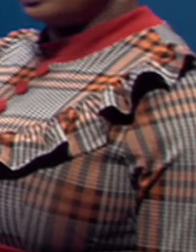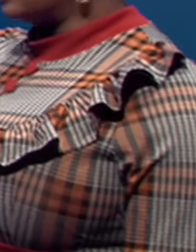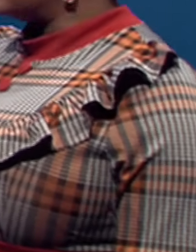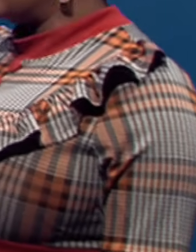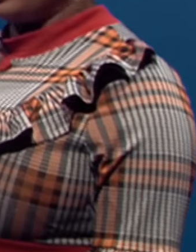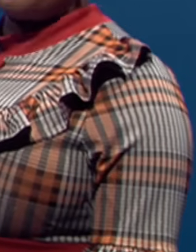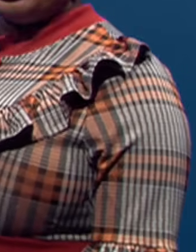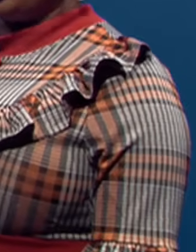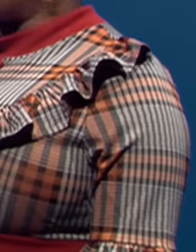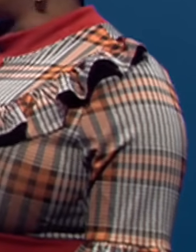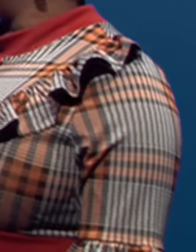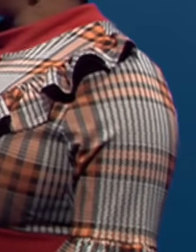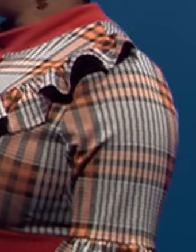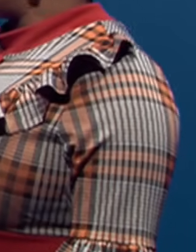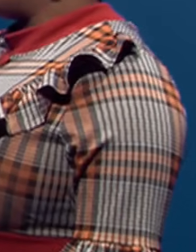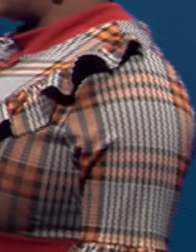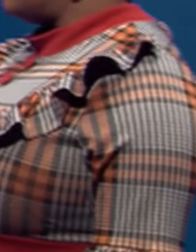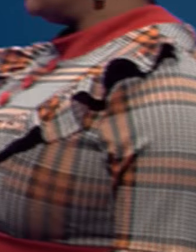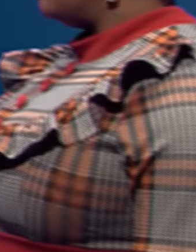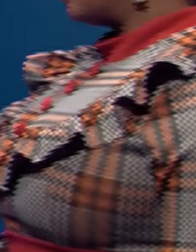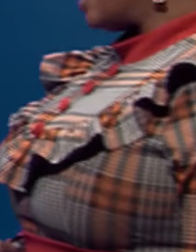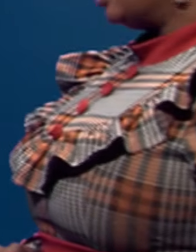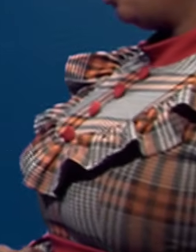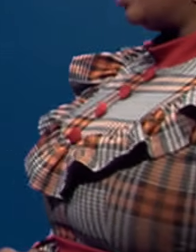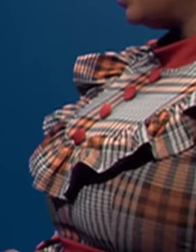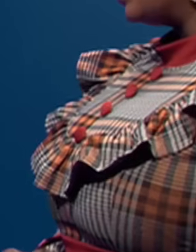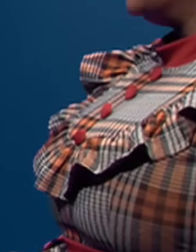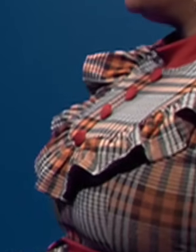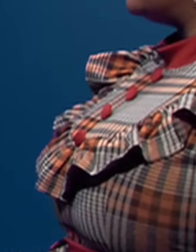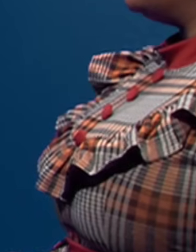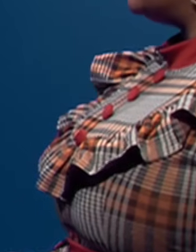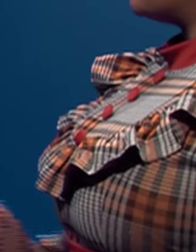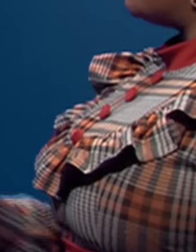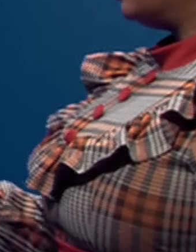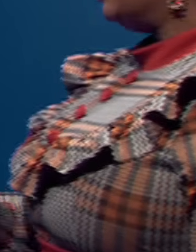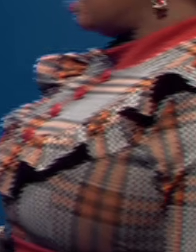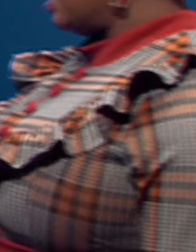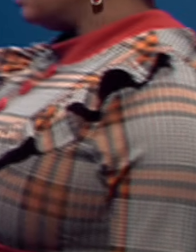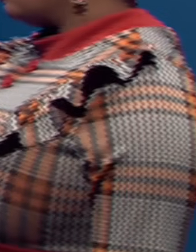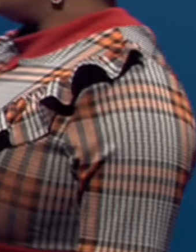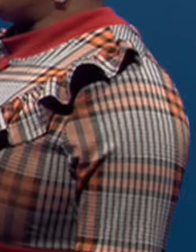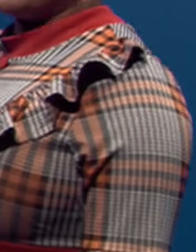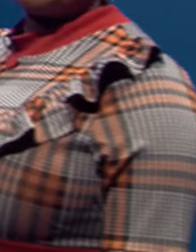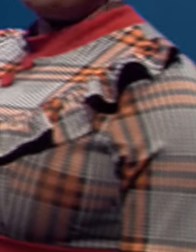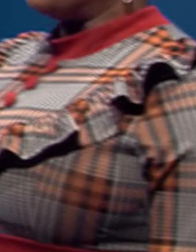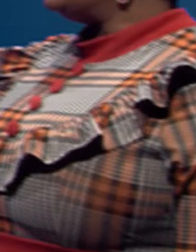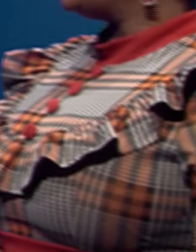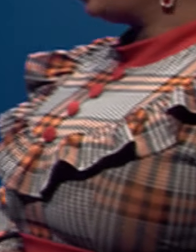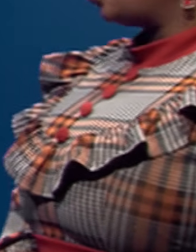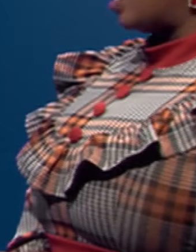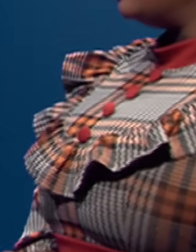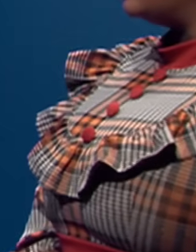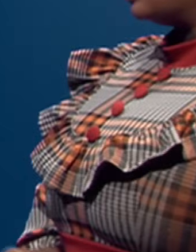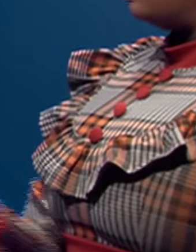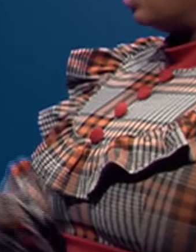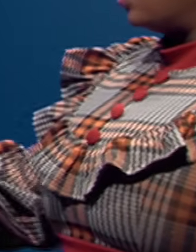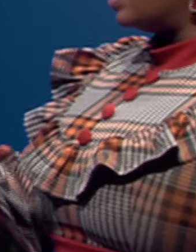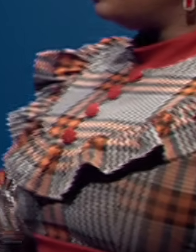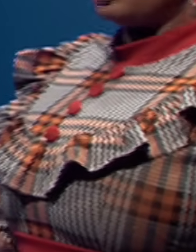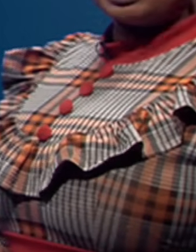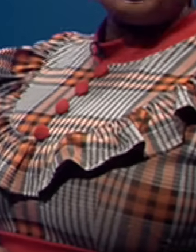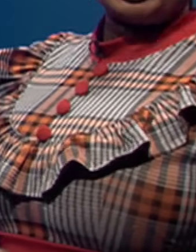ne le mesarasarane e re boletšeng ka yona re lebelela Vryheid le gona ka tše 32 Durban go tše 28 re